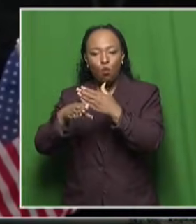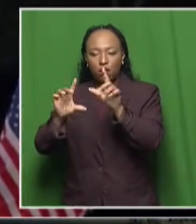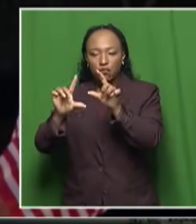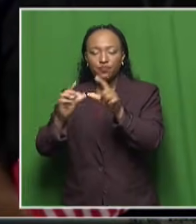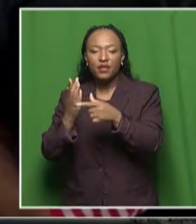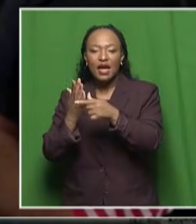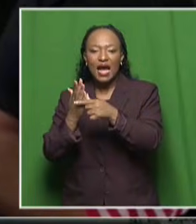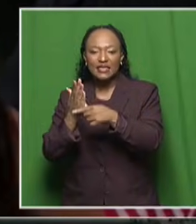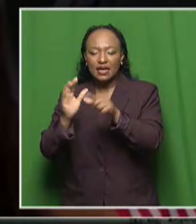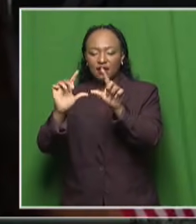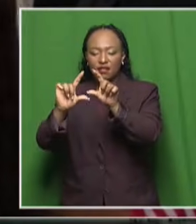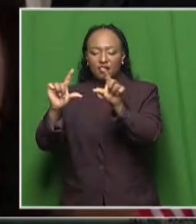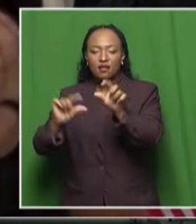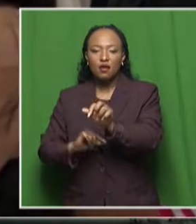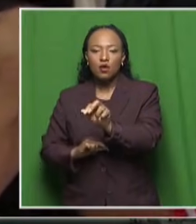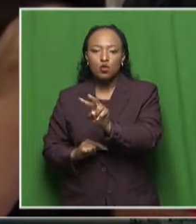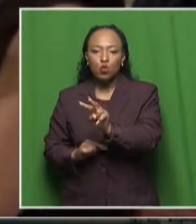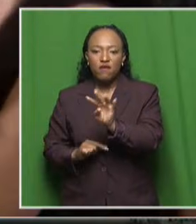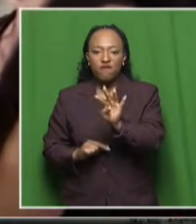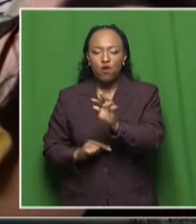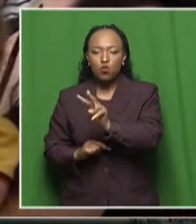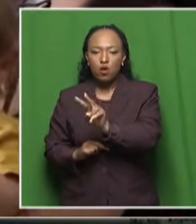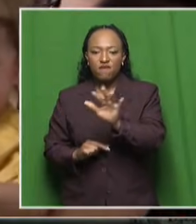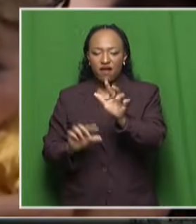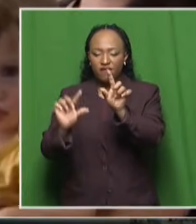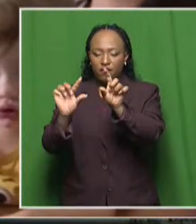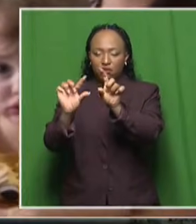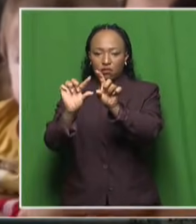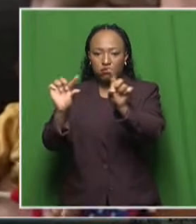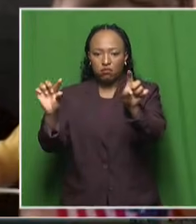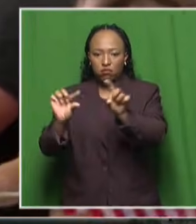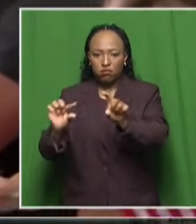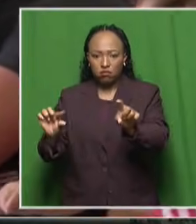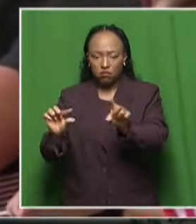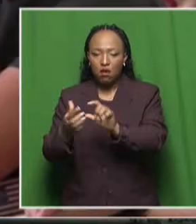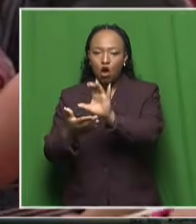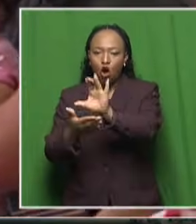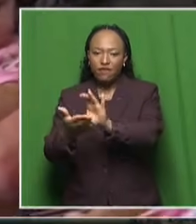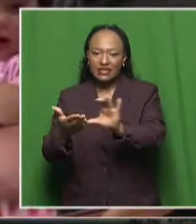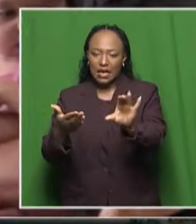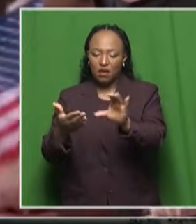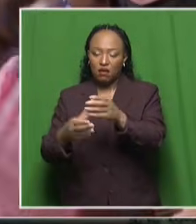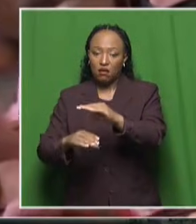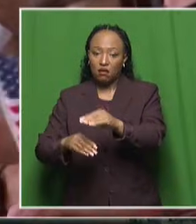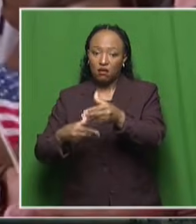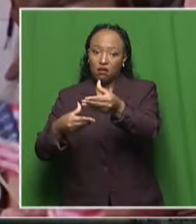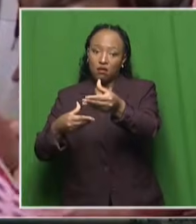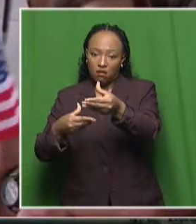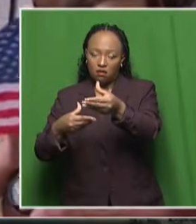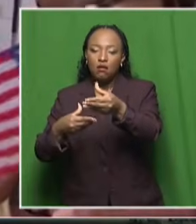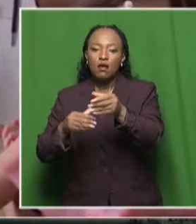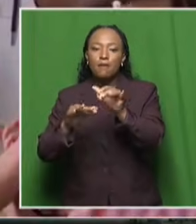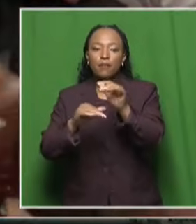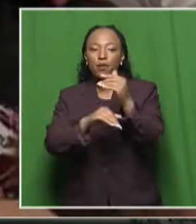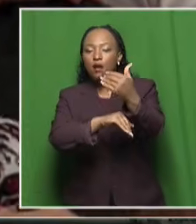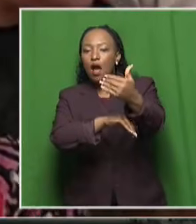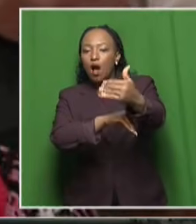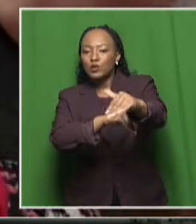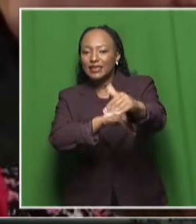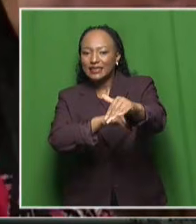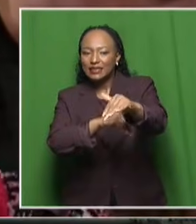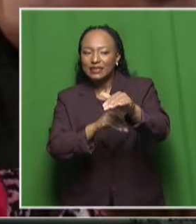Article 24, 25 of the convention. And this is where you process refugees from outside.